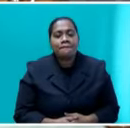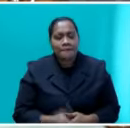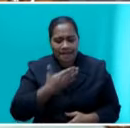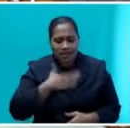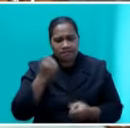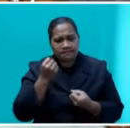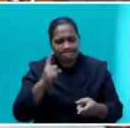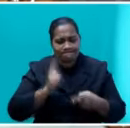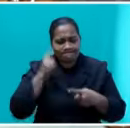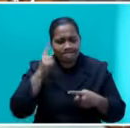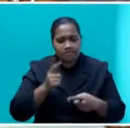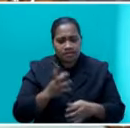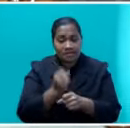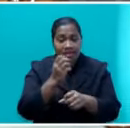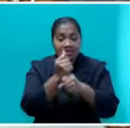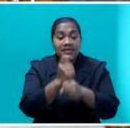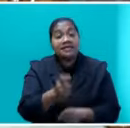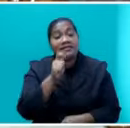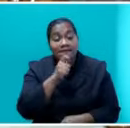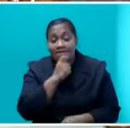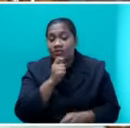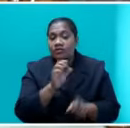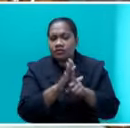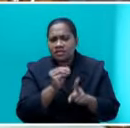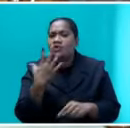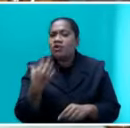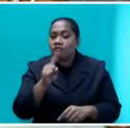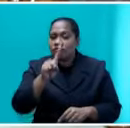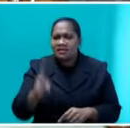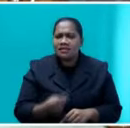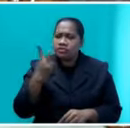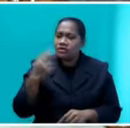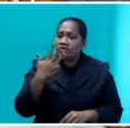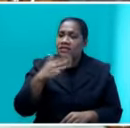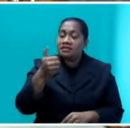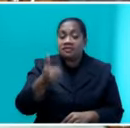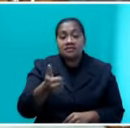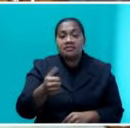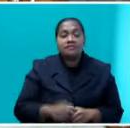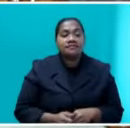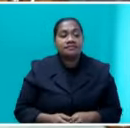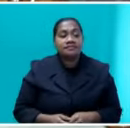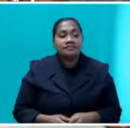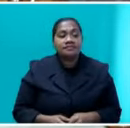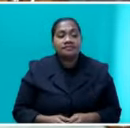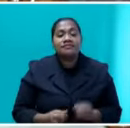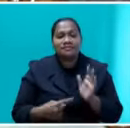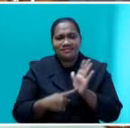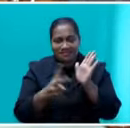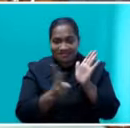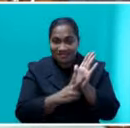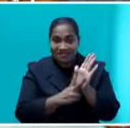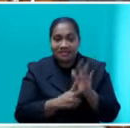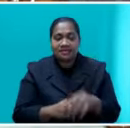it, in Tavuni, for example, we have 1,296 digital terrestrial television.